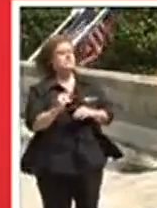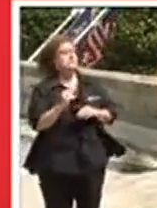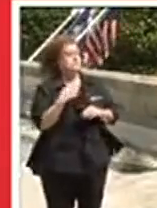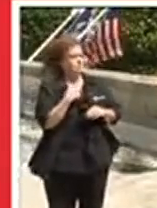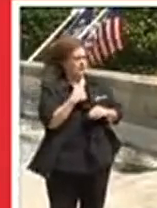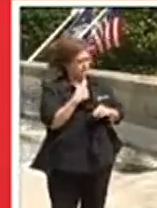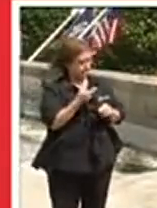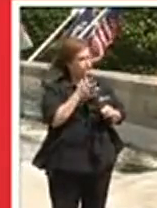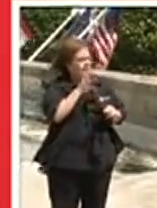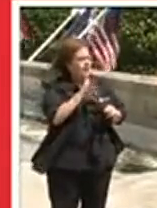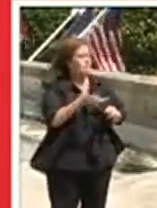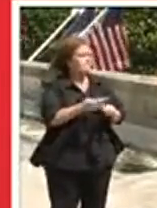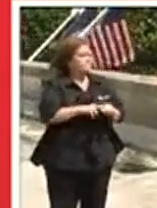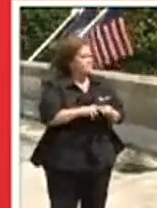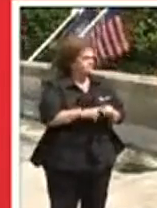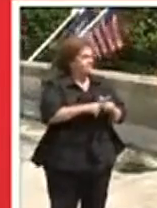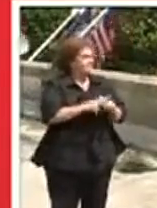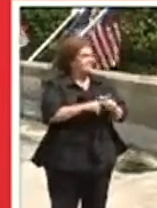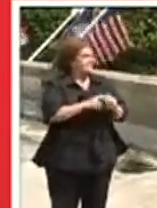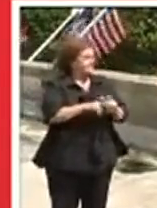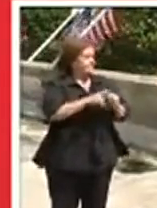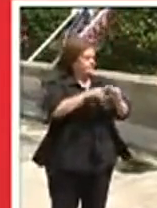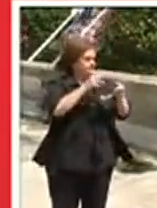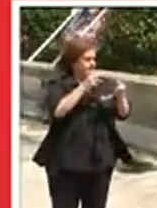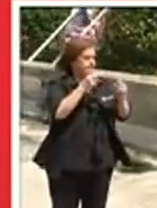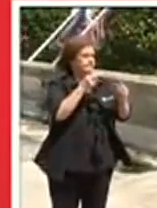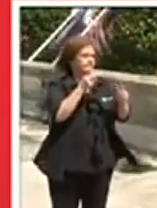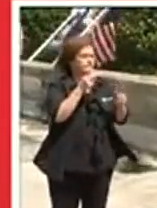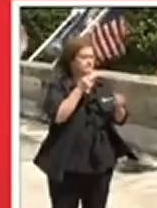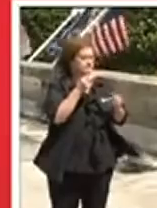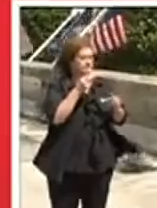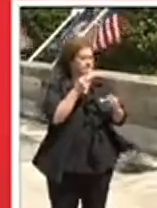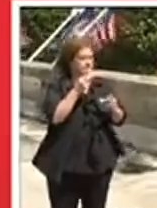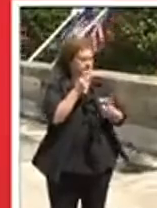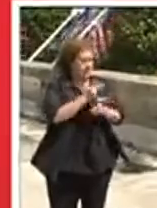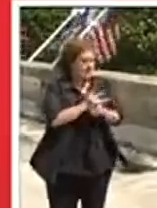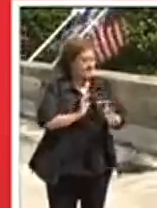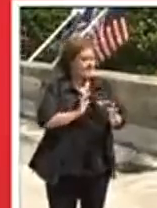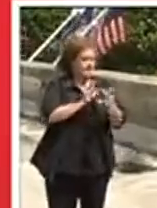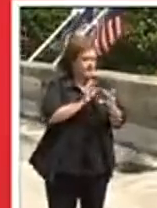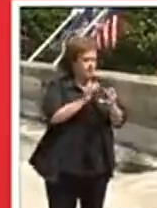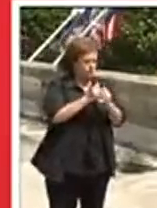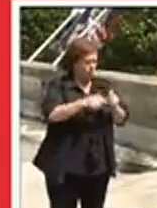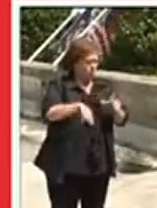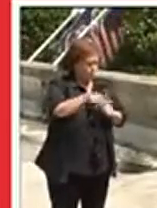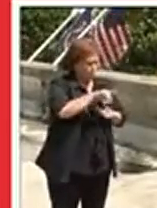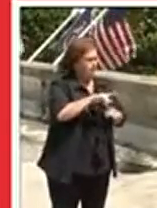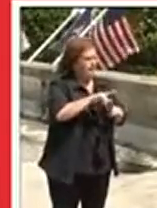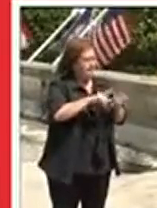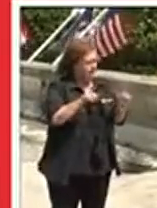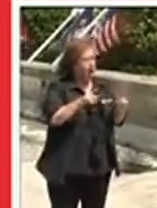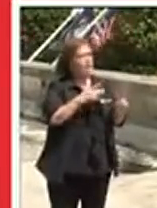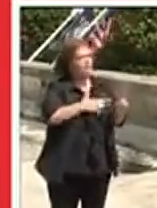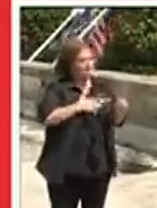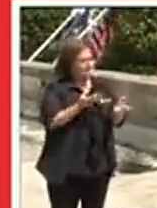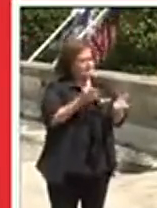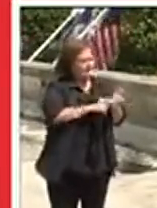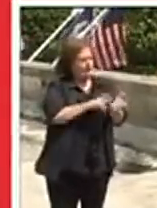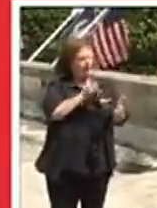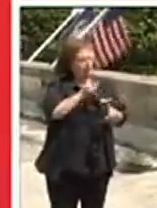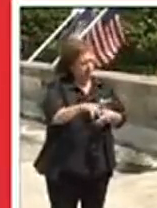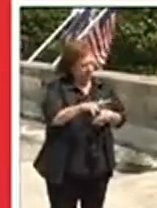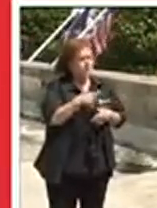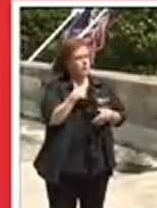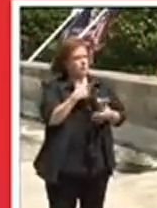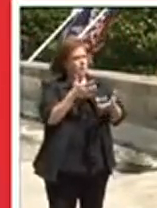grow that level of information in terms of communication and contact, but we need your help. Sign up, because we need and